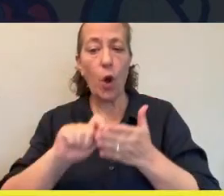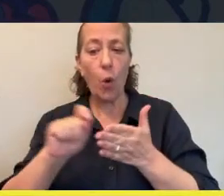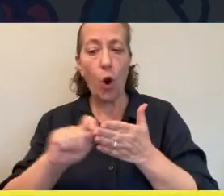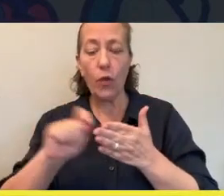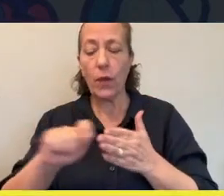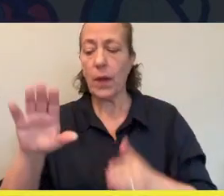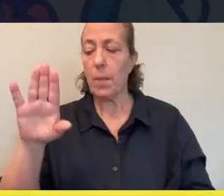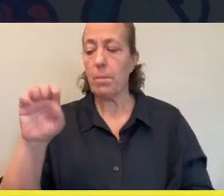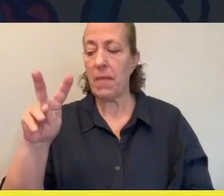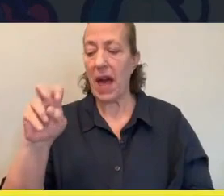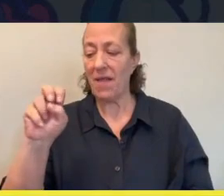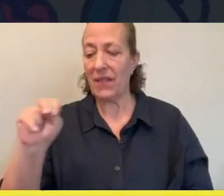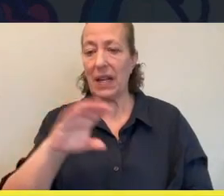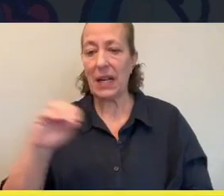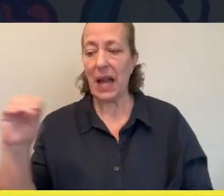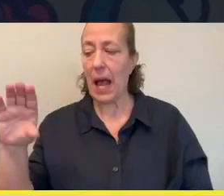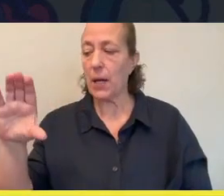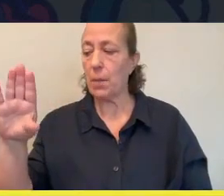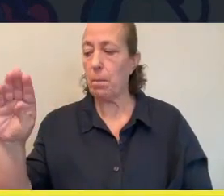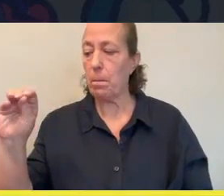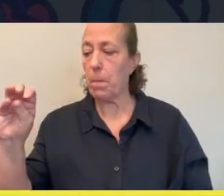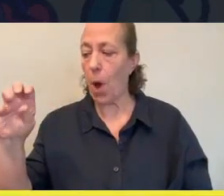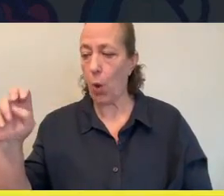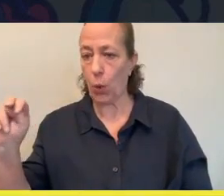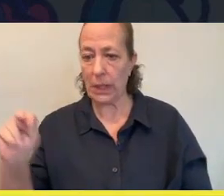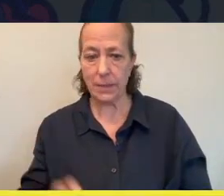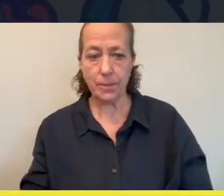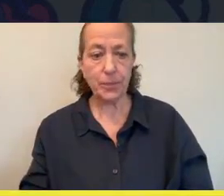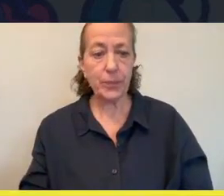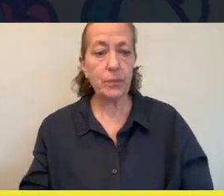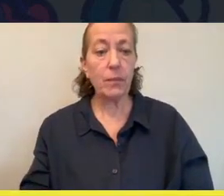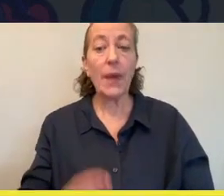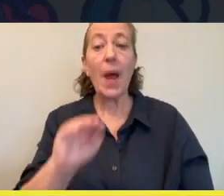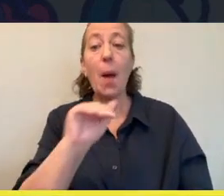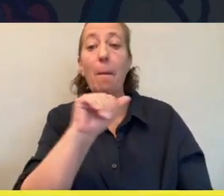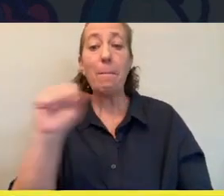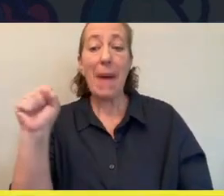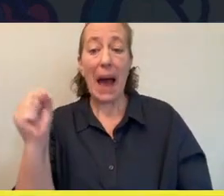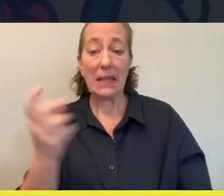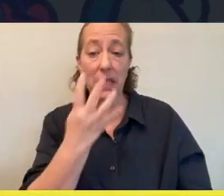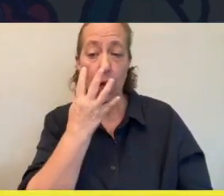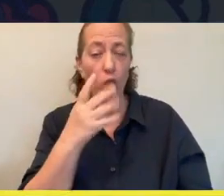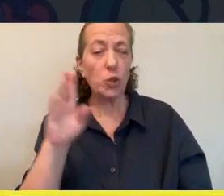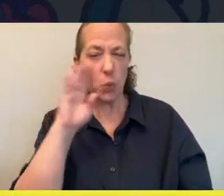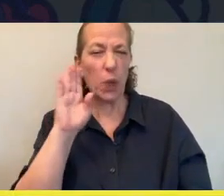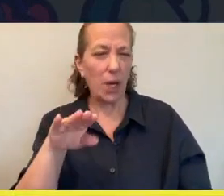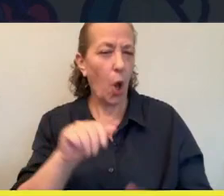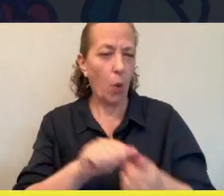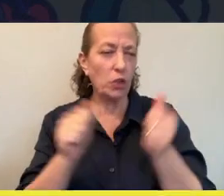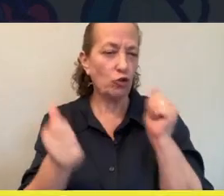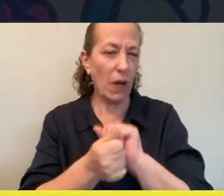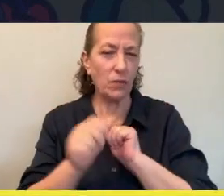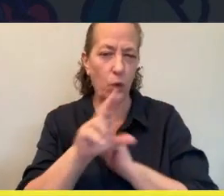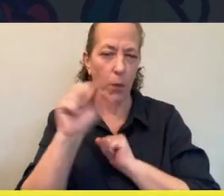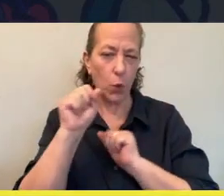Bevan and Courtney Bowen. So mass incarceration, as many of us know, has transformed the United States over the past 70 years,